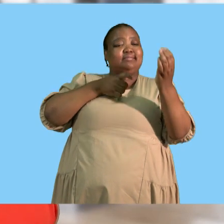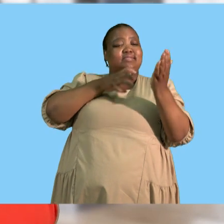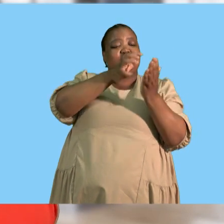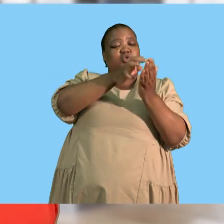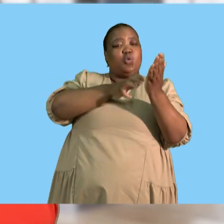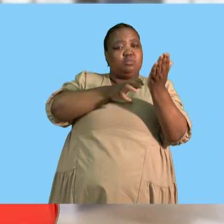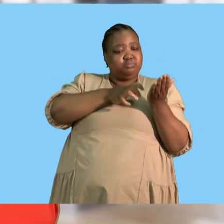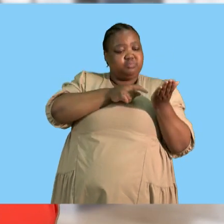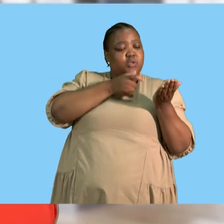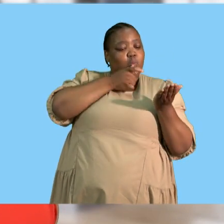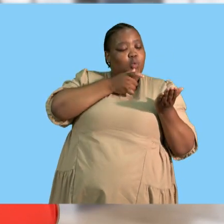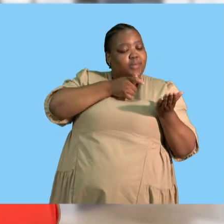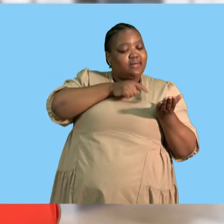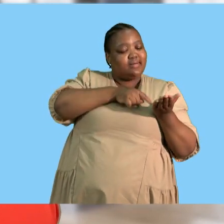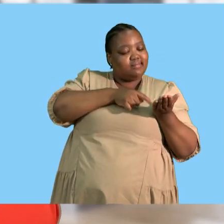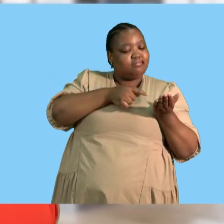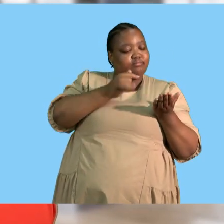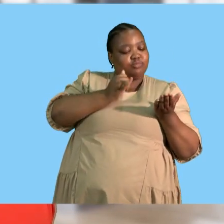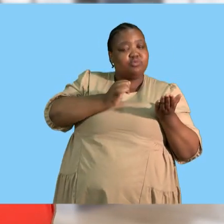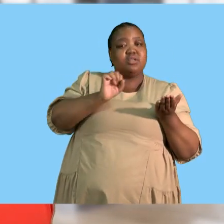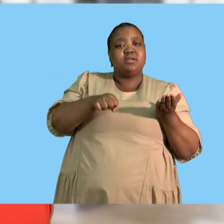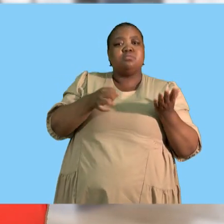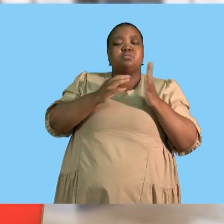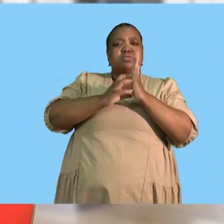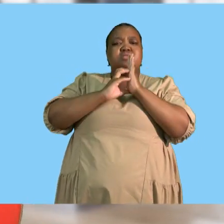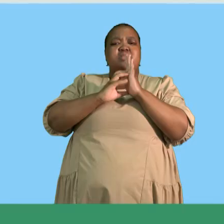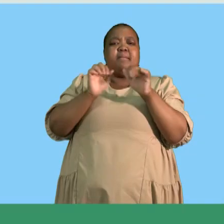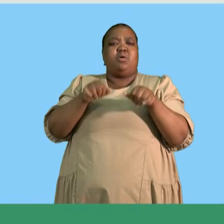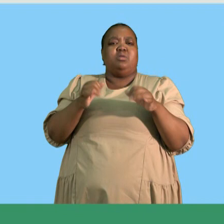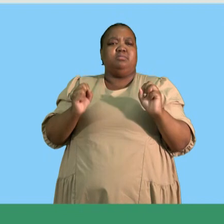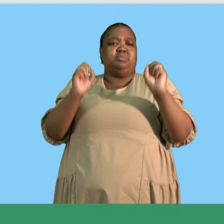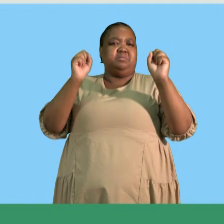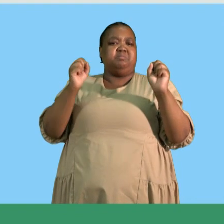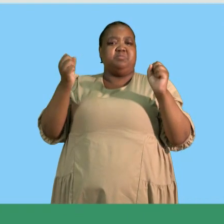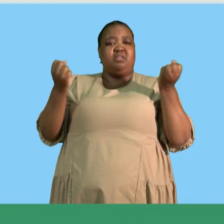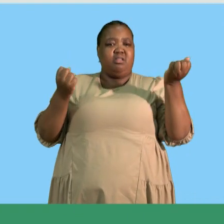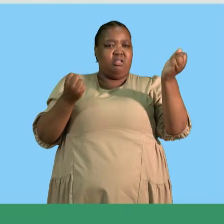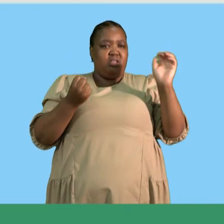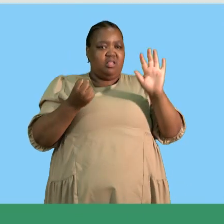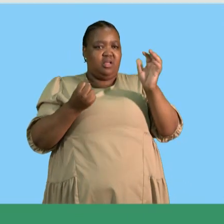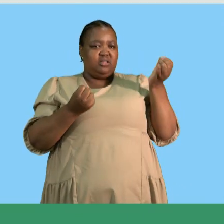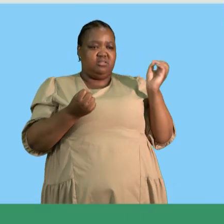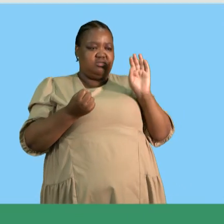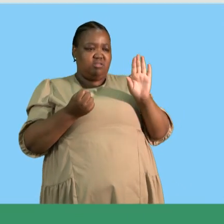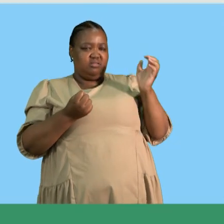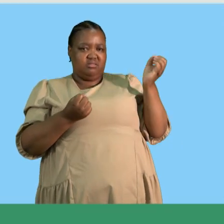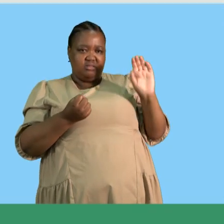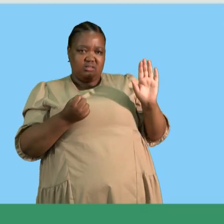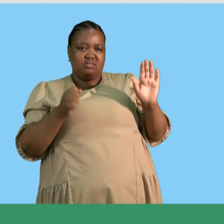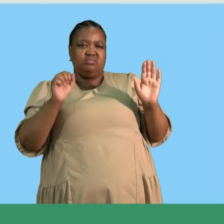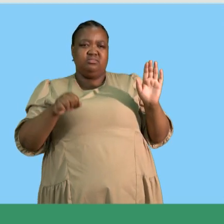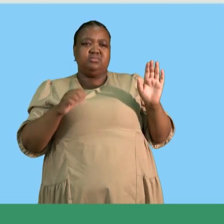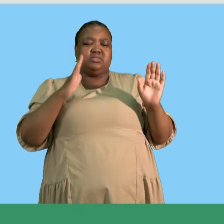scenarios that are given. So for instance, if I am talking about slides, then you must know that,